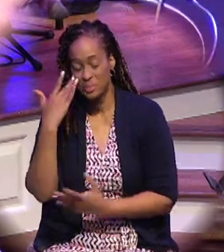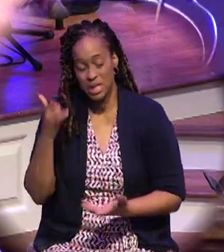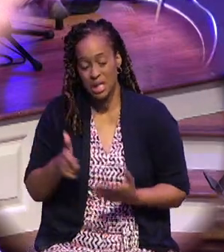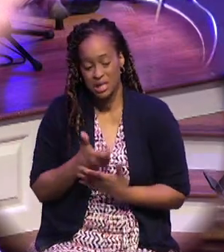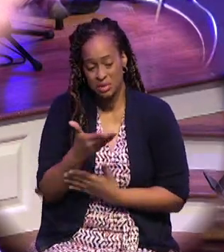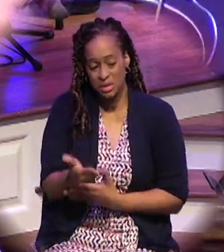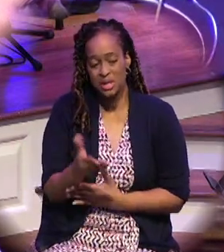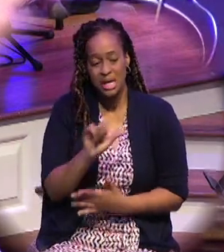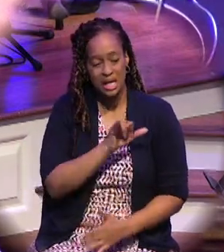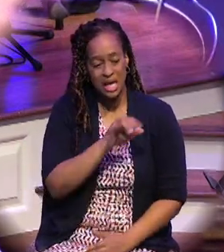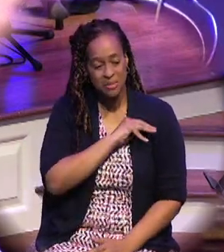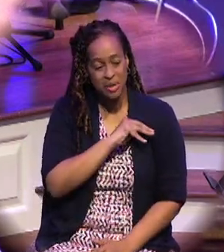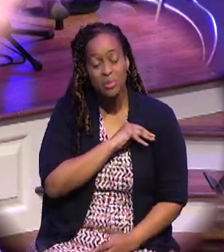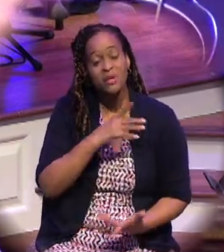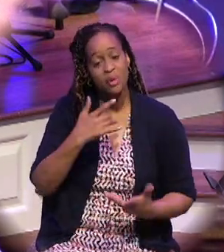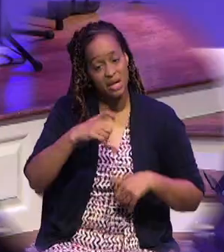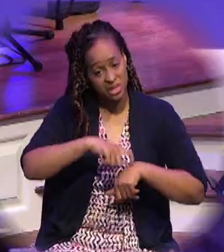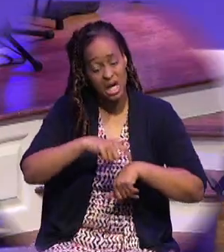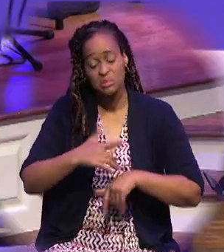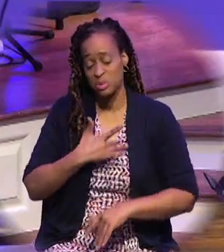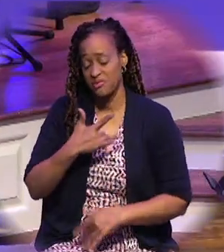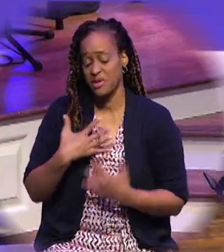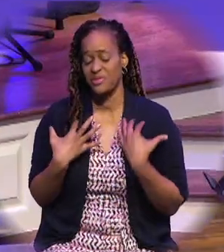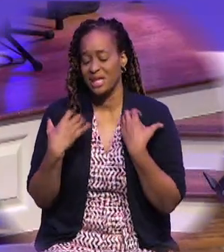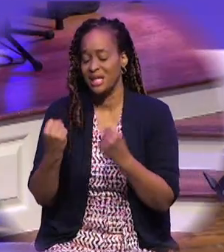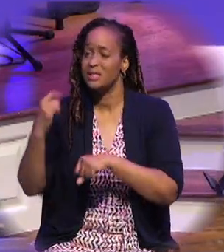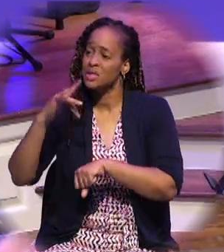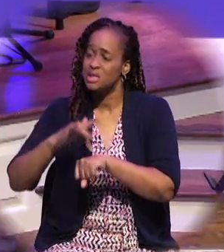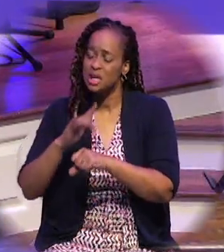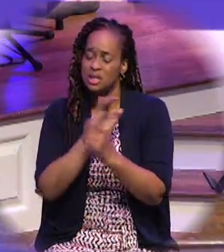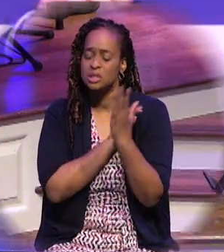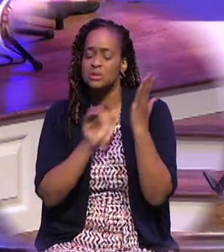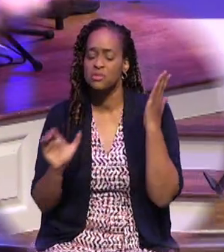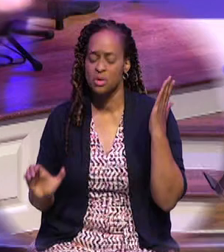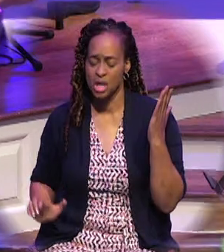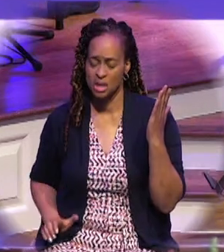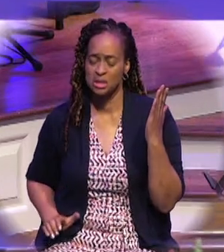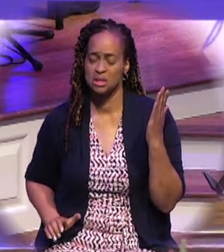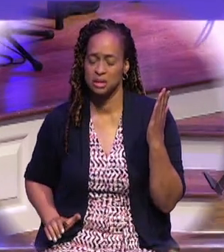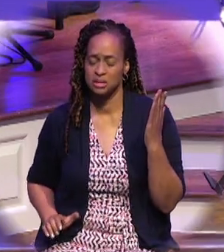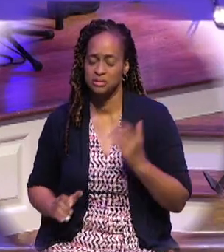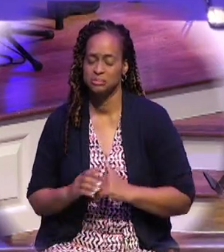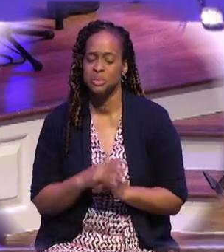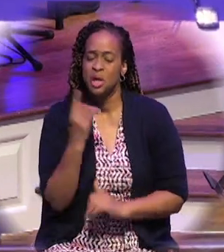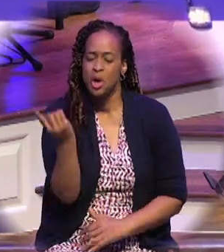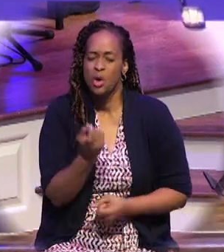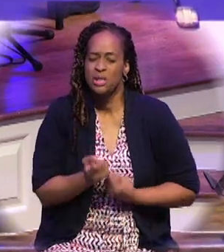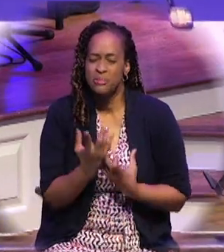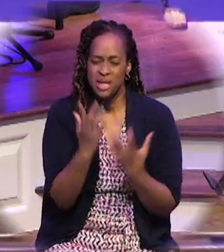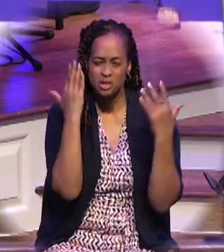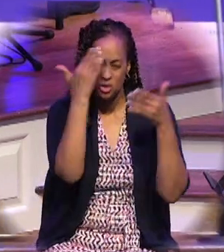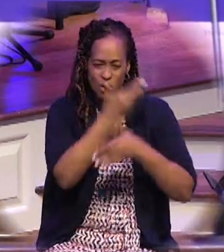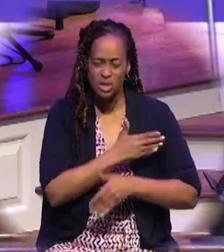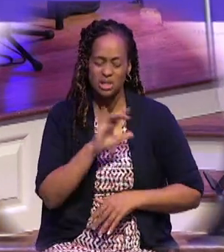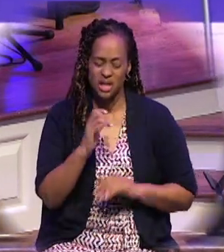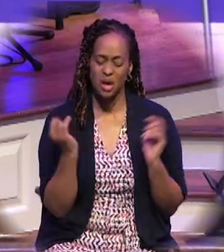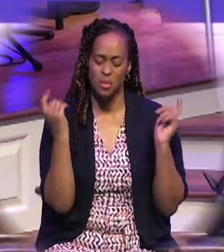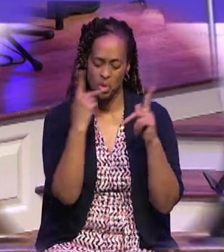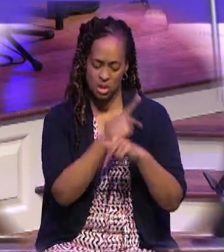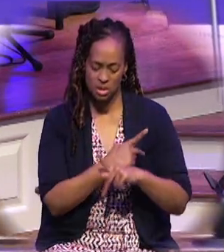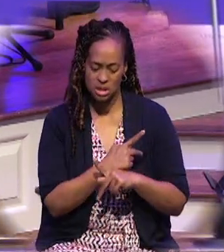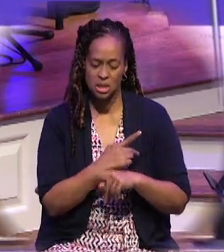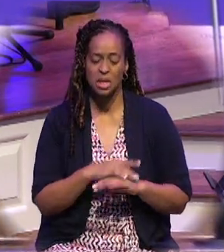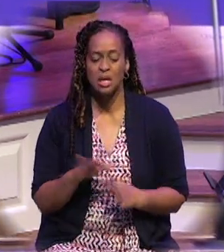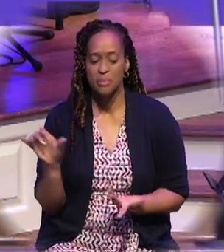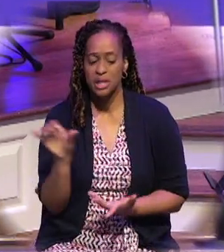Magdalene, we have had seasons when we have felt the healing touch of Christ. And it only makes the darkness that much darker. It's